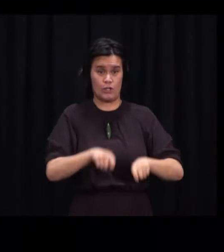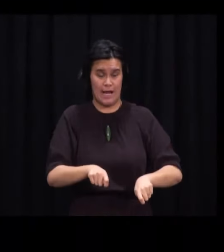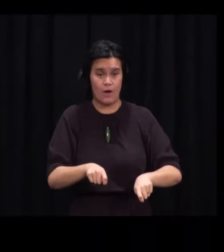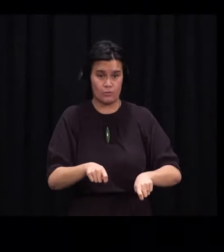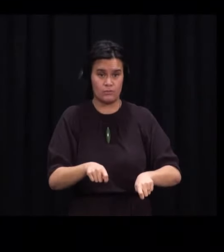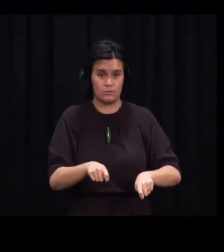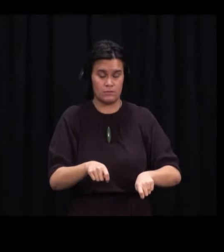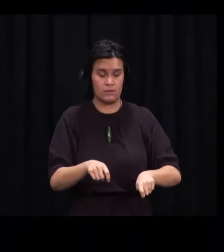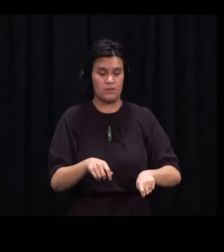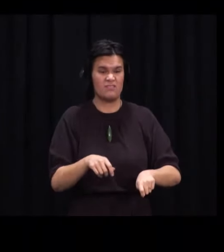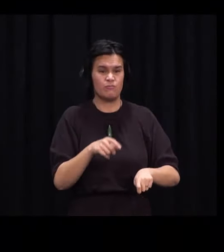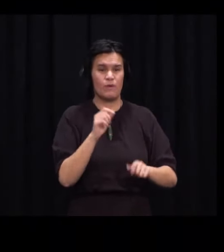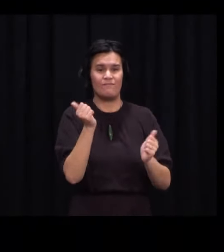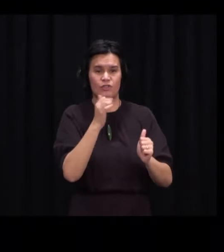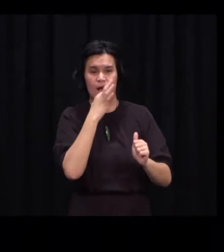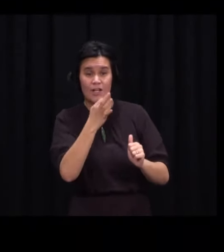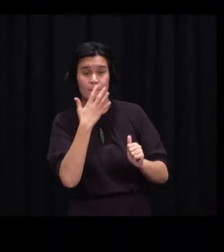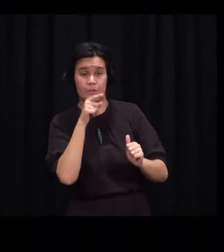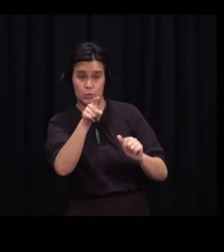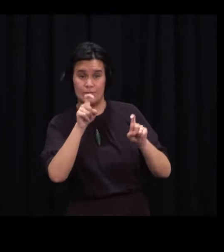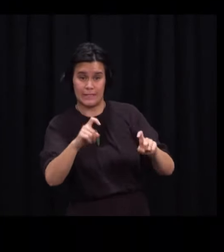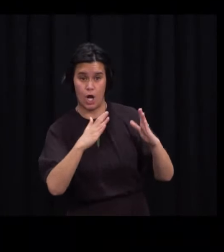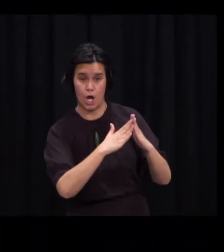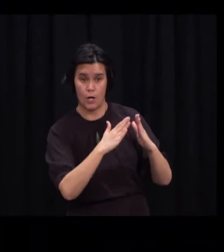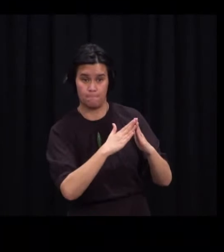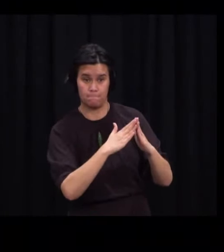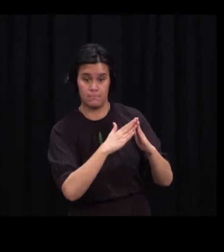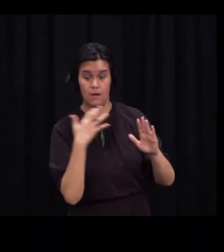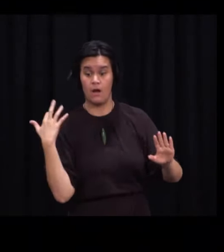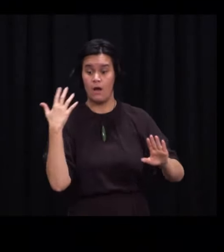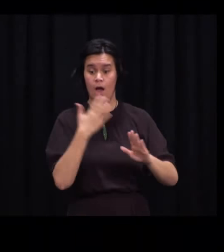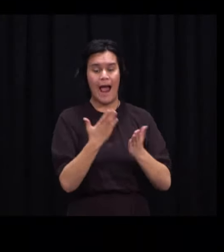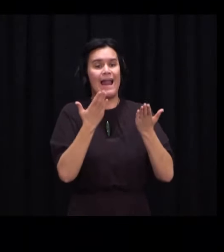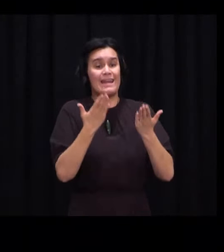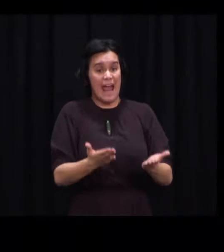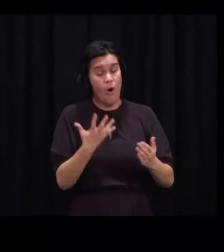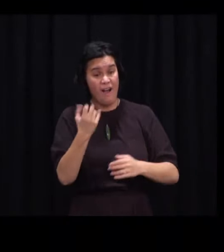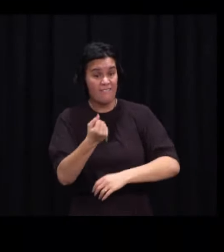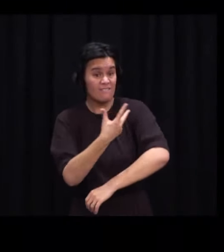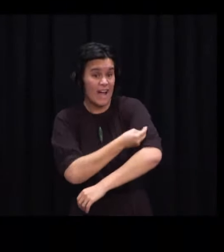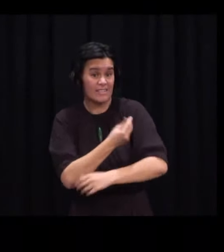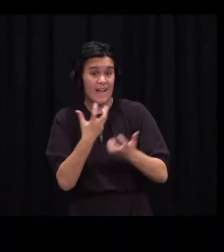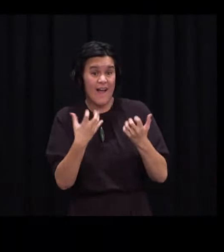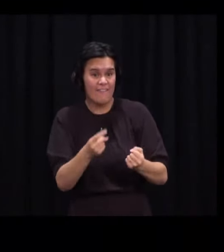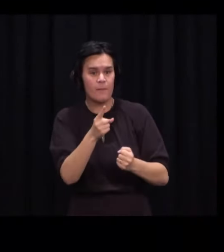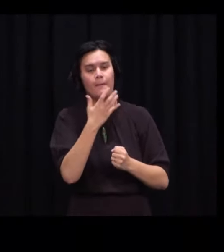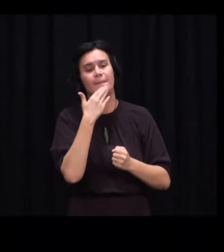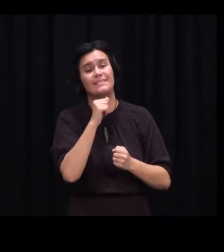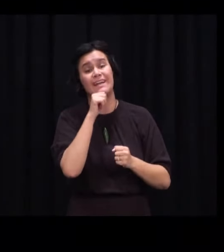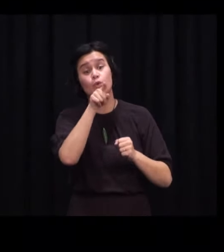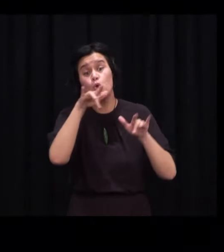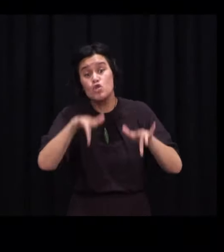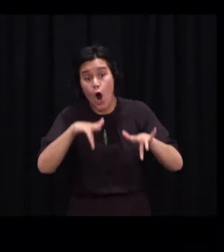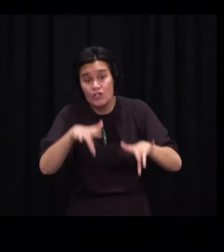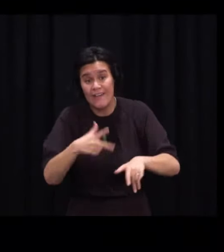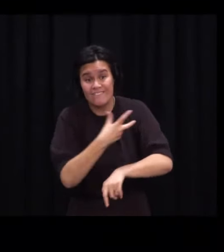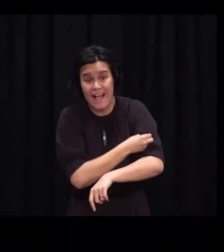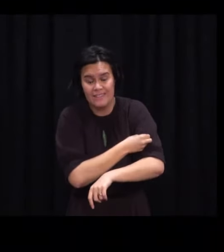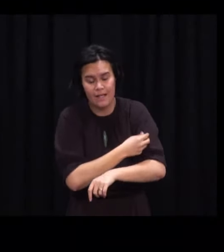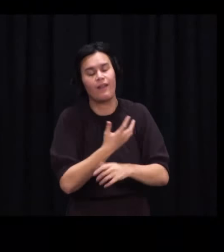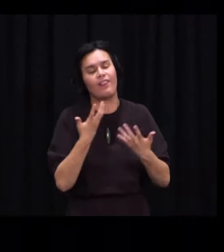I'm asking that you please use it. If staying at home makes you feel anxious or distressed, please reach out. Many pharmacies are doing